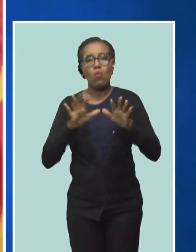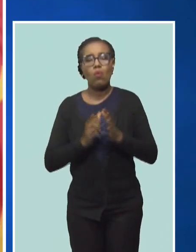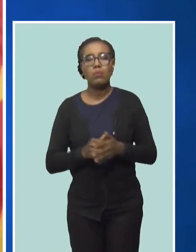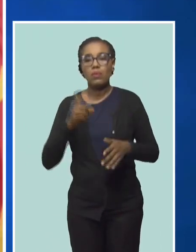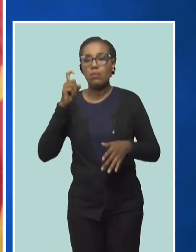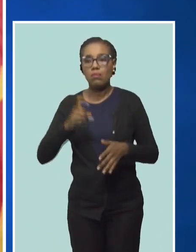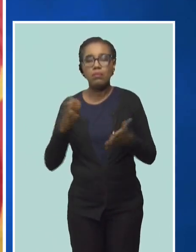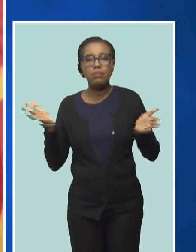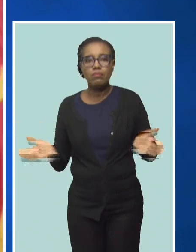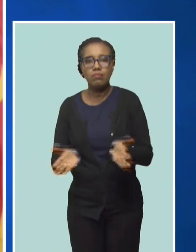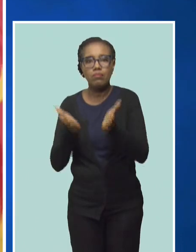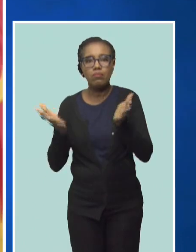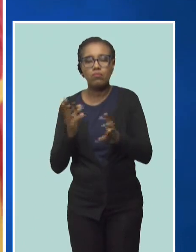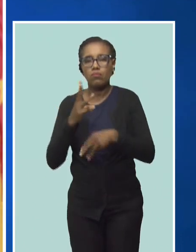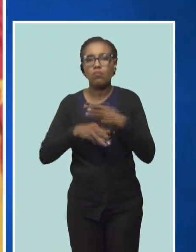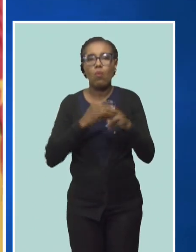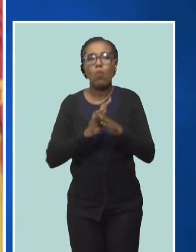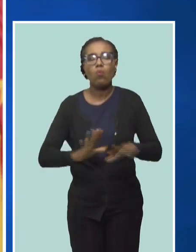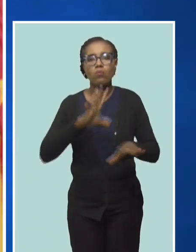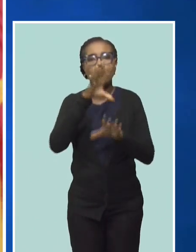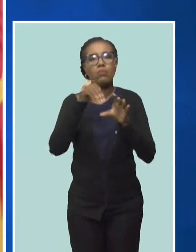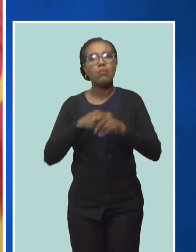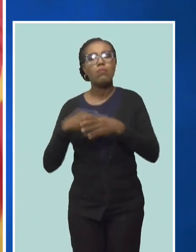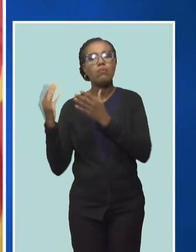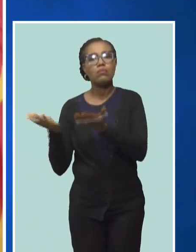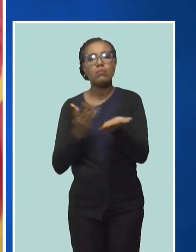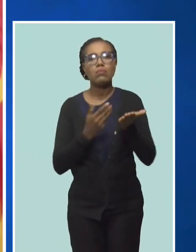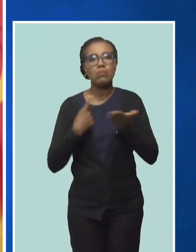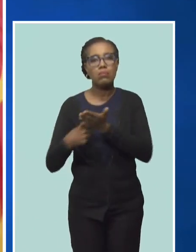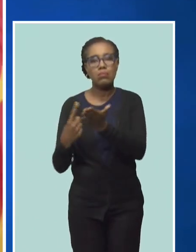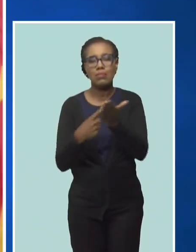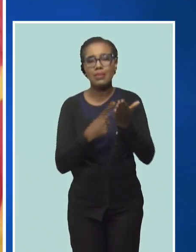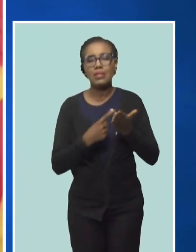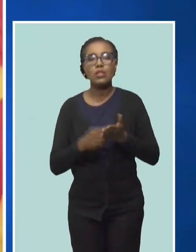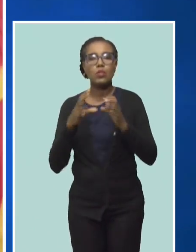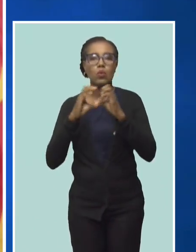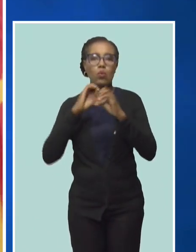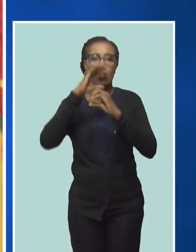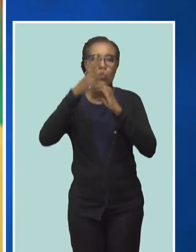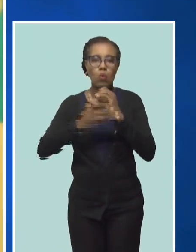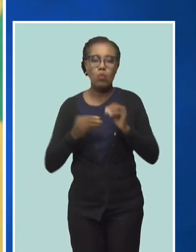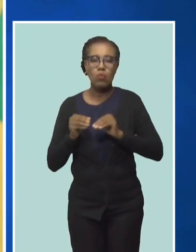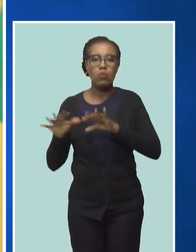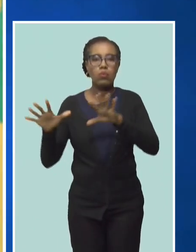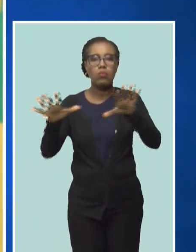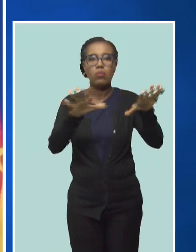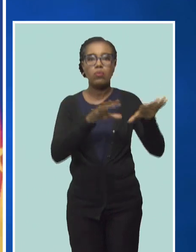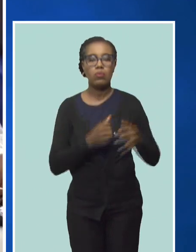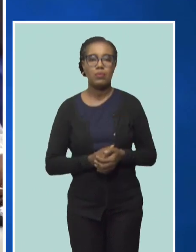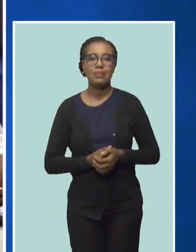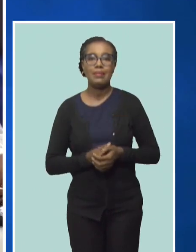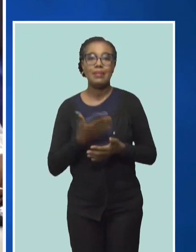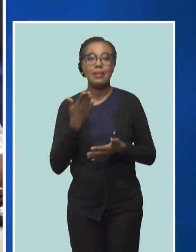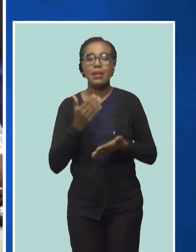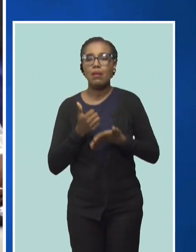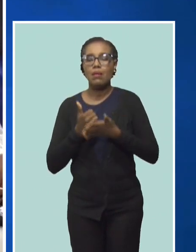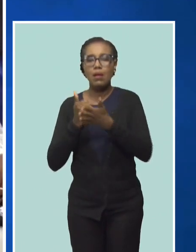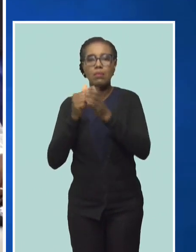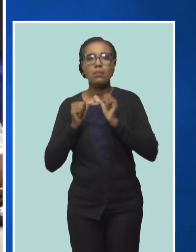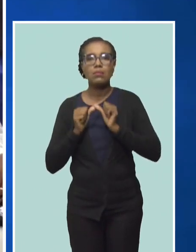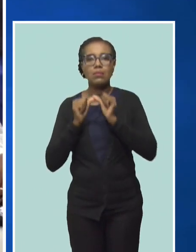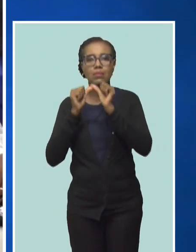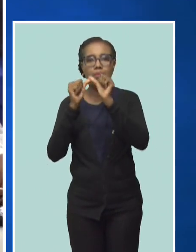participate in important research and conversations on matters of global consequence. By doing so, we will continue to